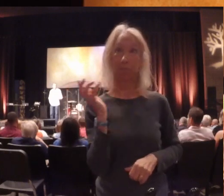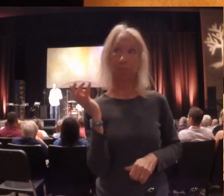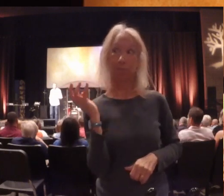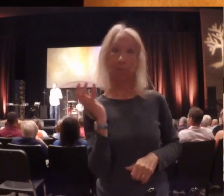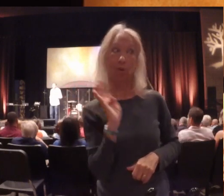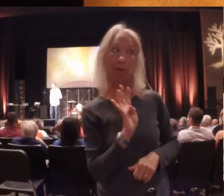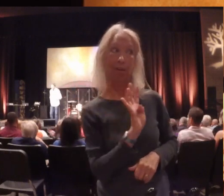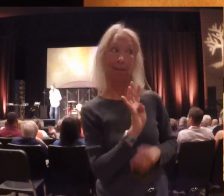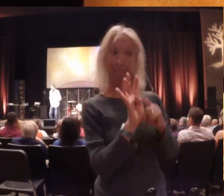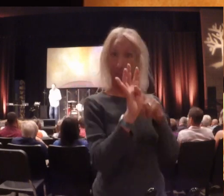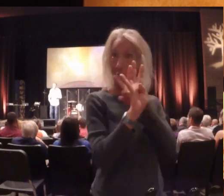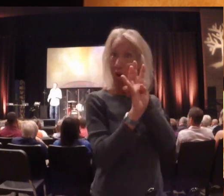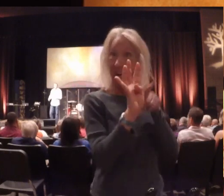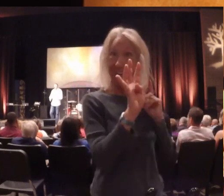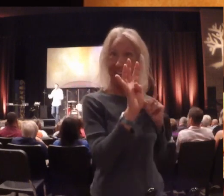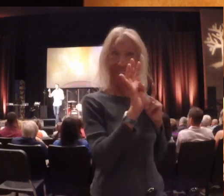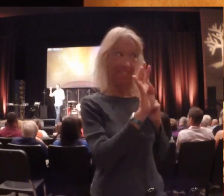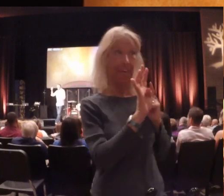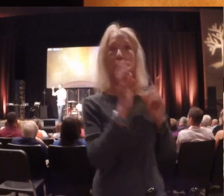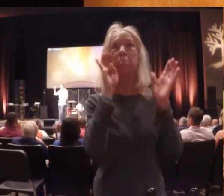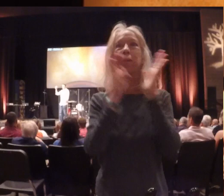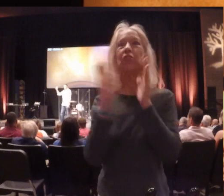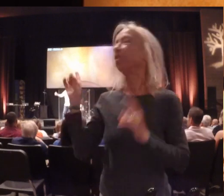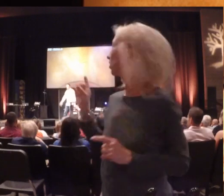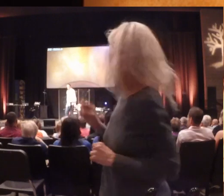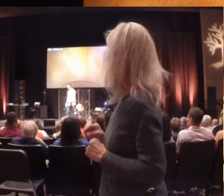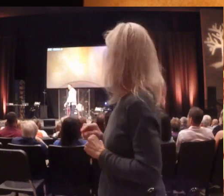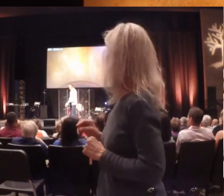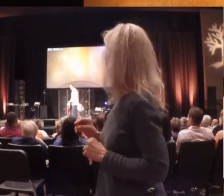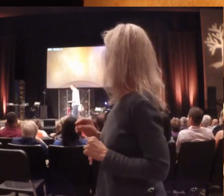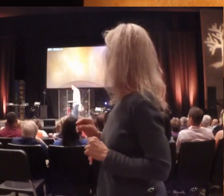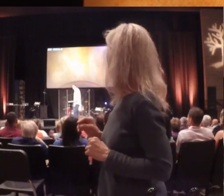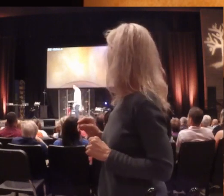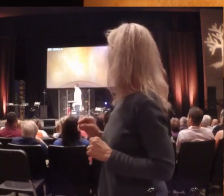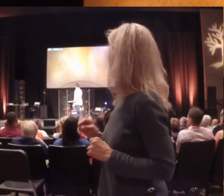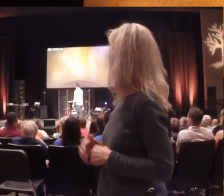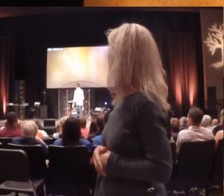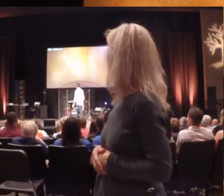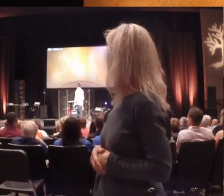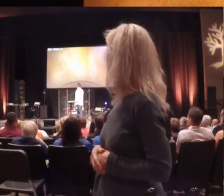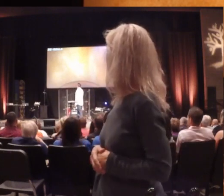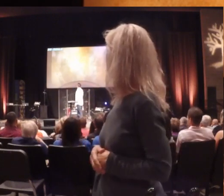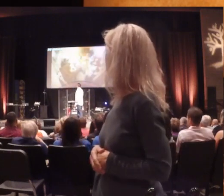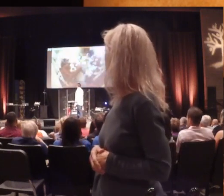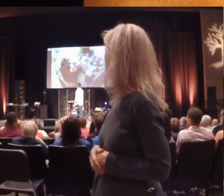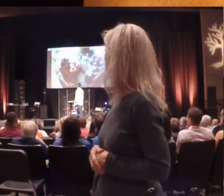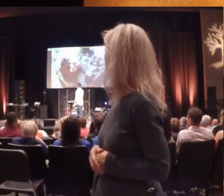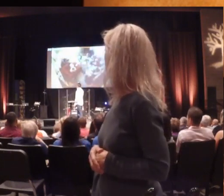pastor. It was them. And they started, I got a picture of one, I think one of their first meetings, if we'll put that on the